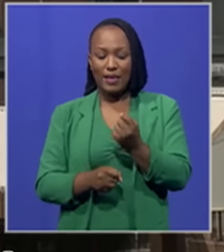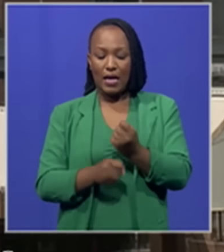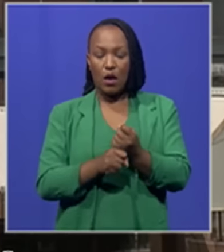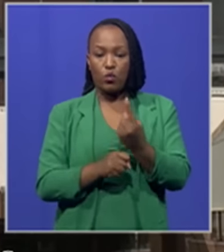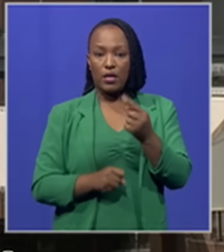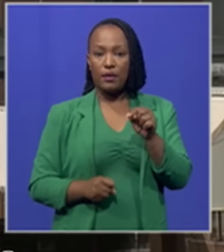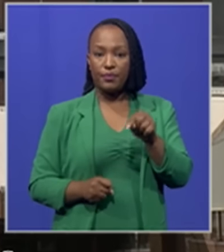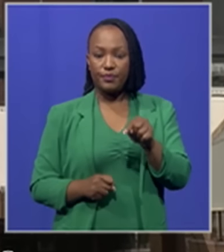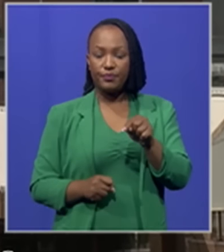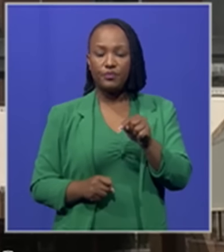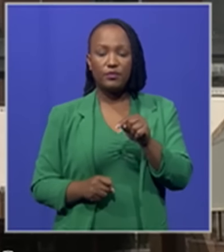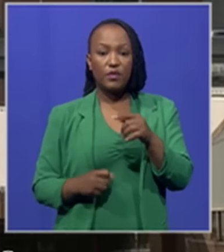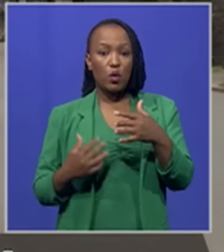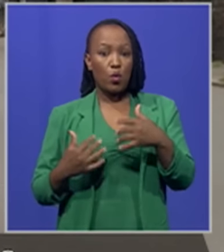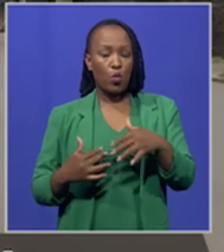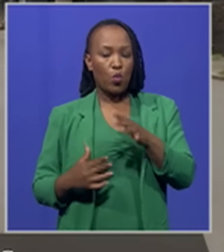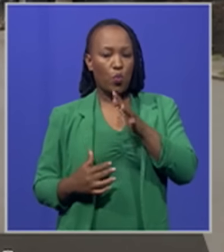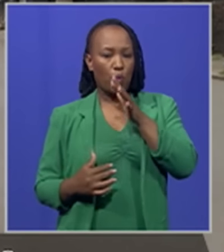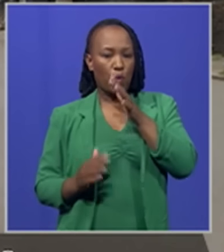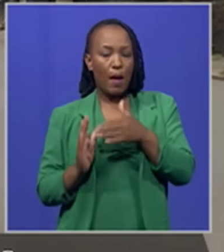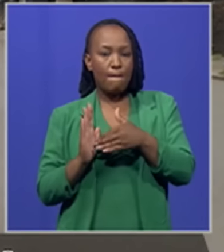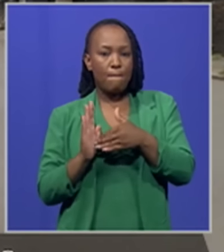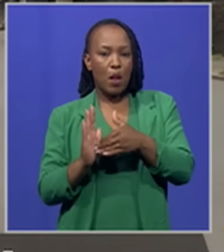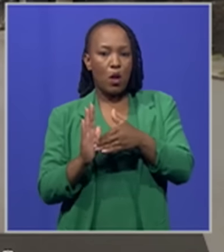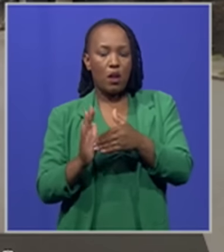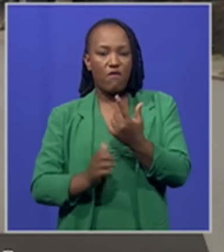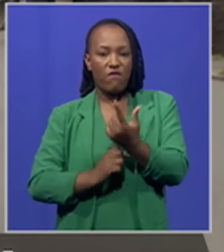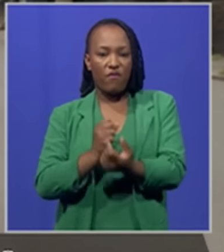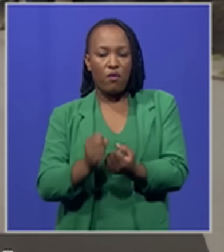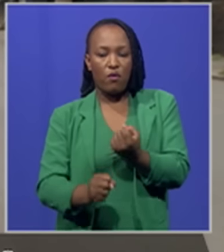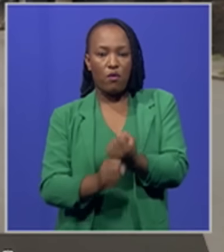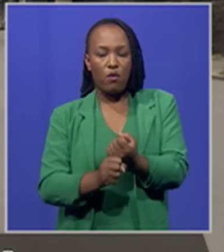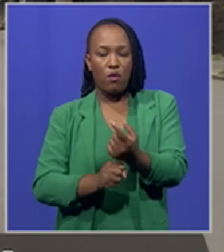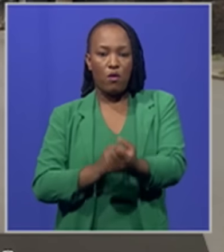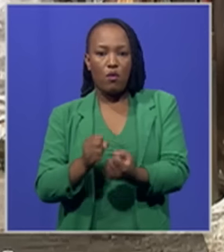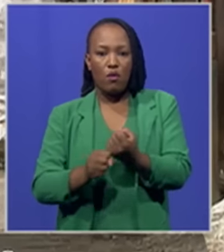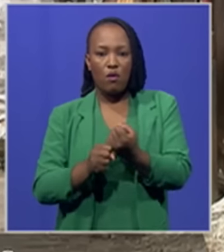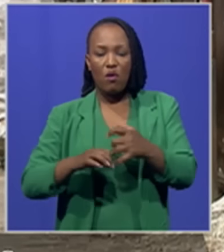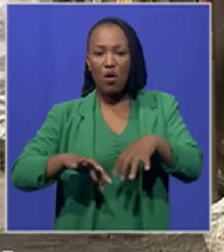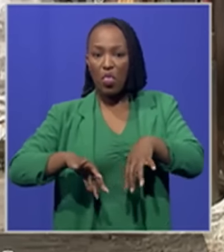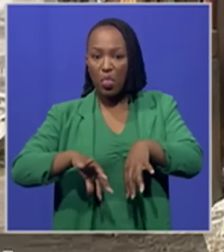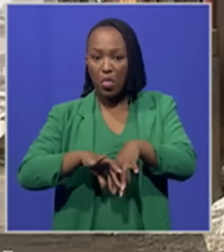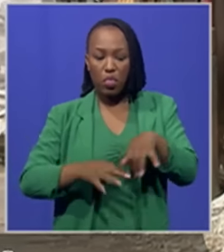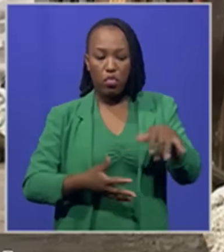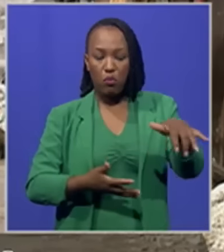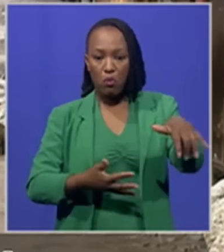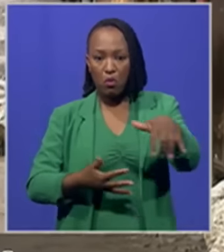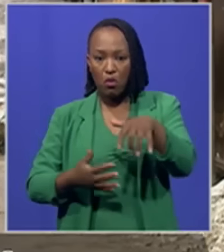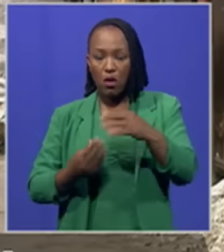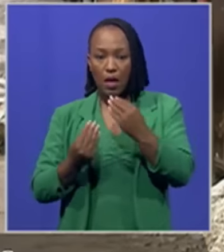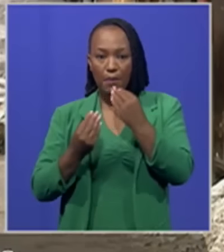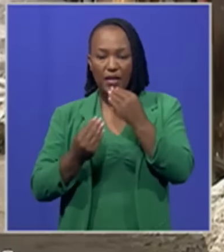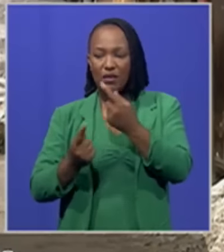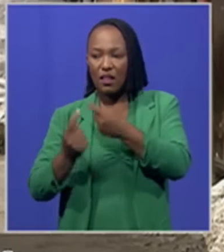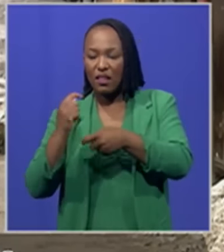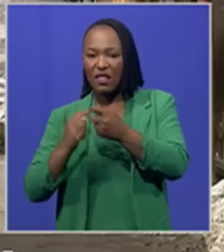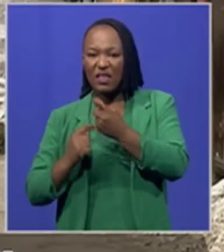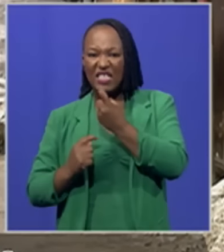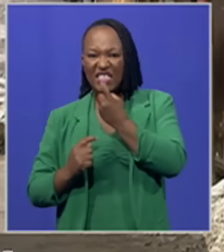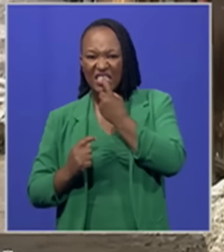setheo seno se dira dimilione tsa diranta ngwaga le ngwaga ka go kokoanya go rekisa gape le diplastiki, ditshipi